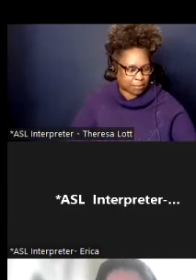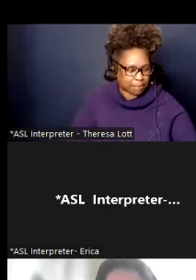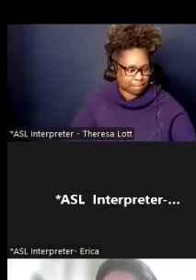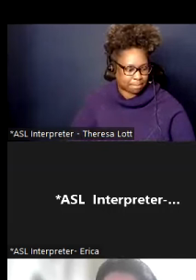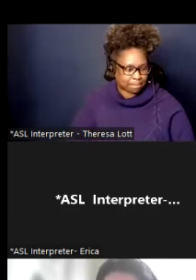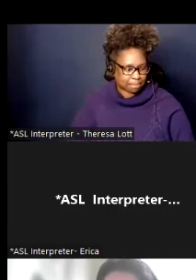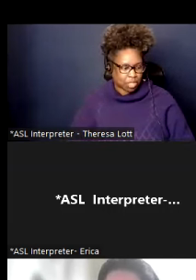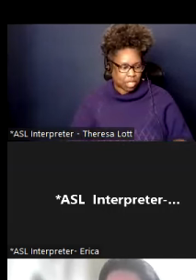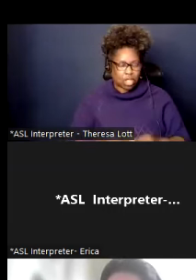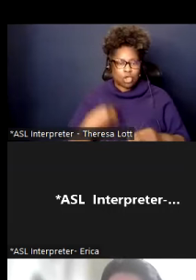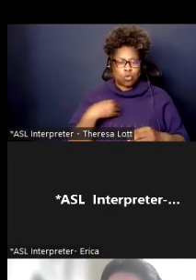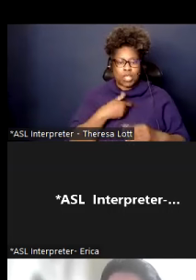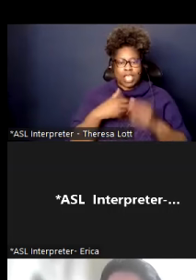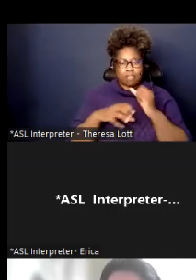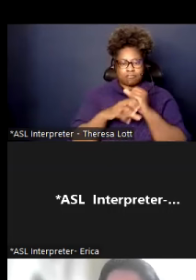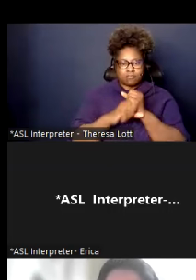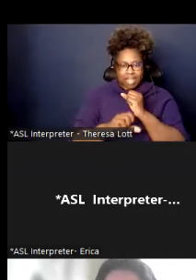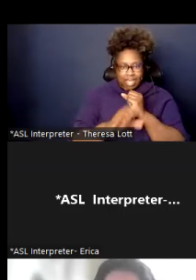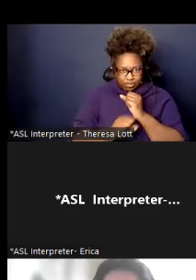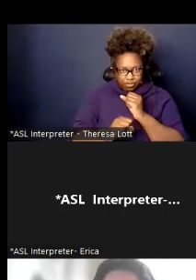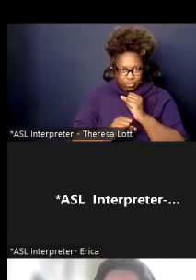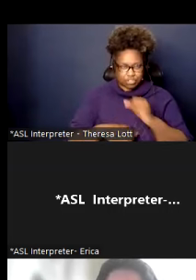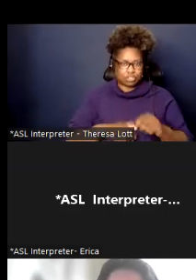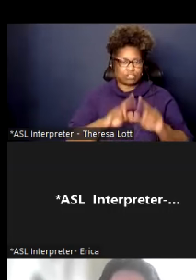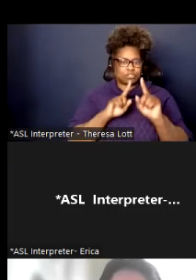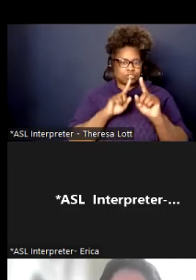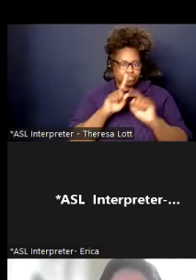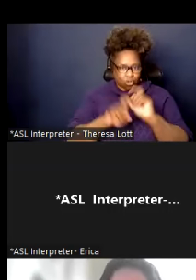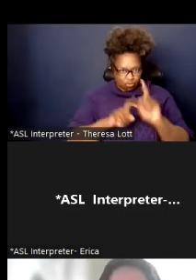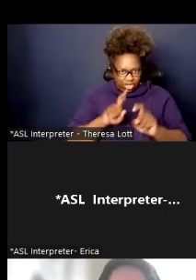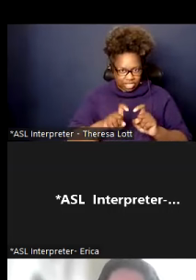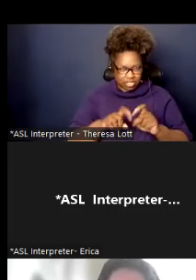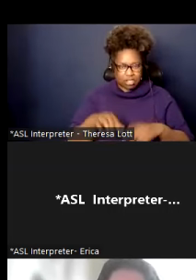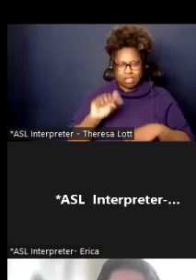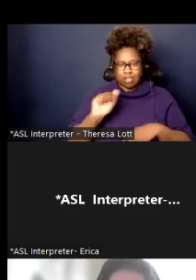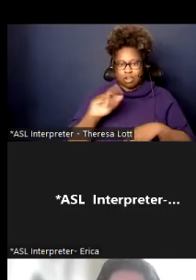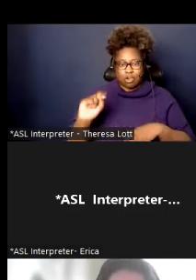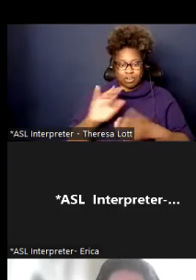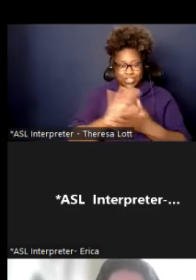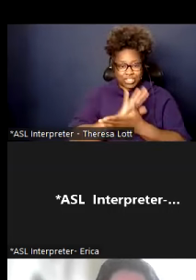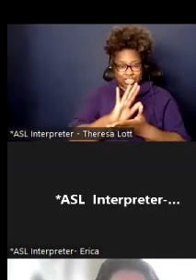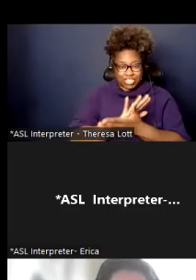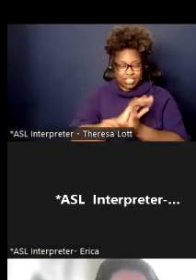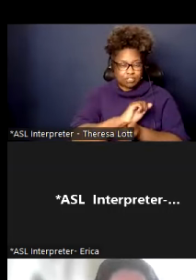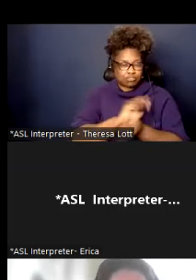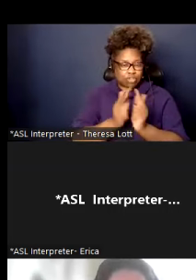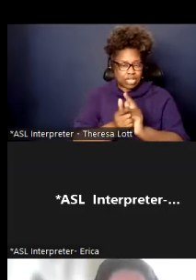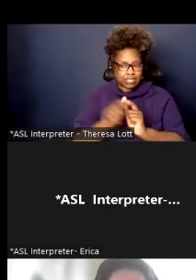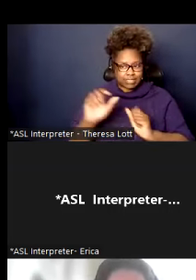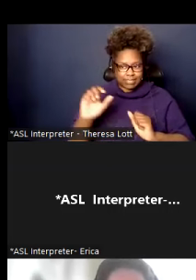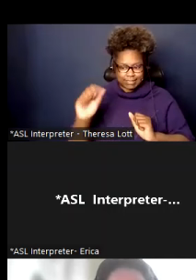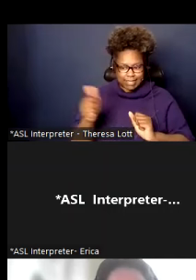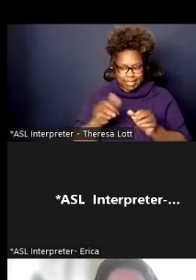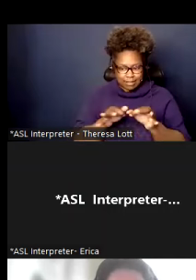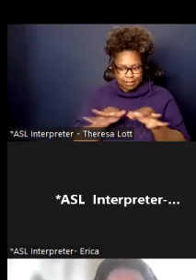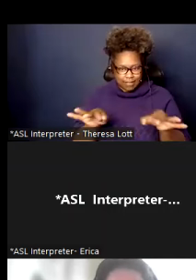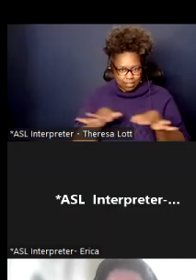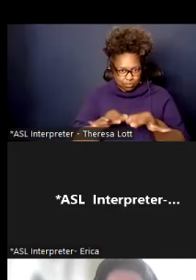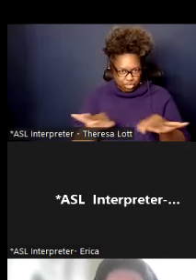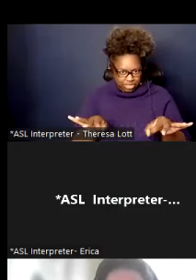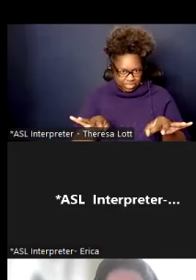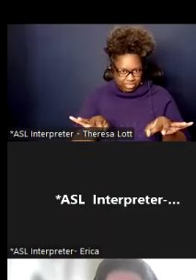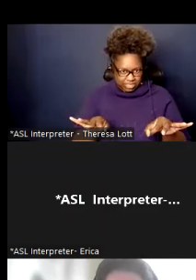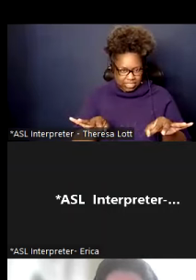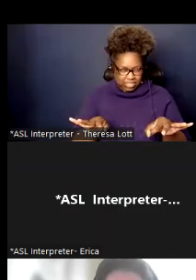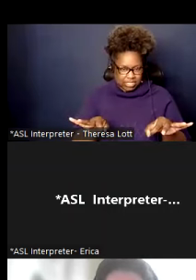also have flyers, the survey, the art sheets translated into 10 languages that were prioritized for this